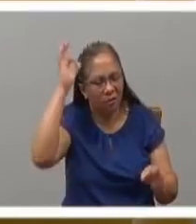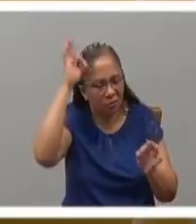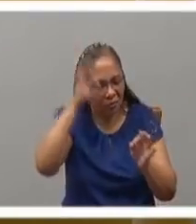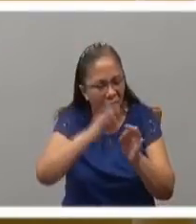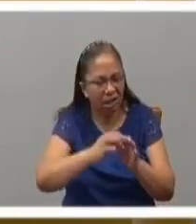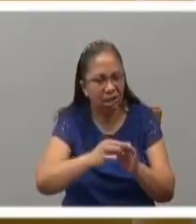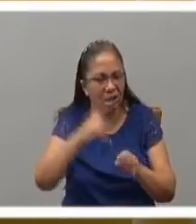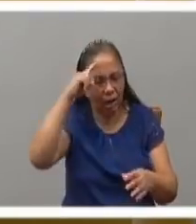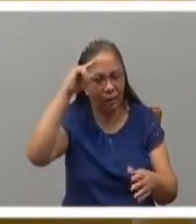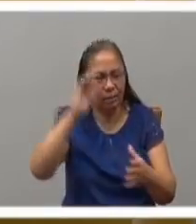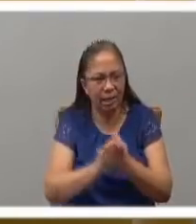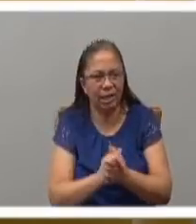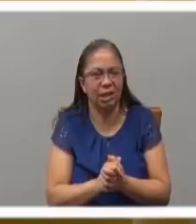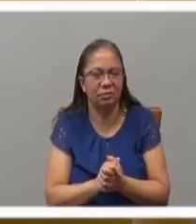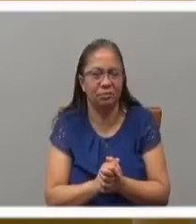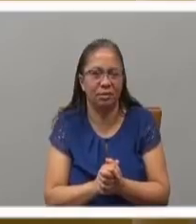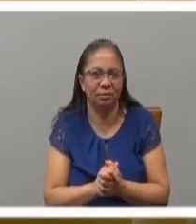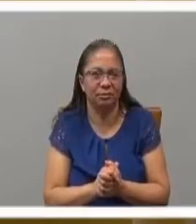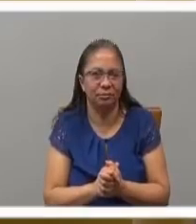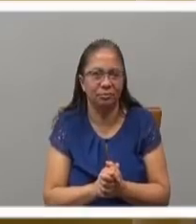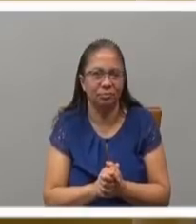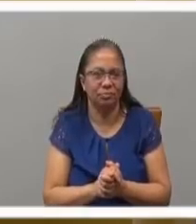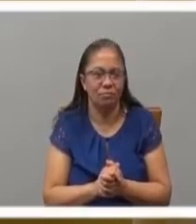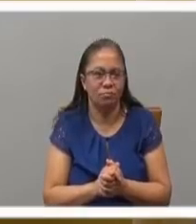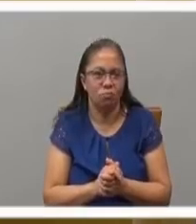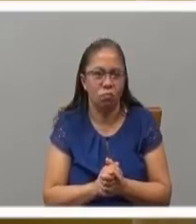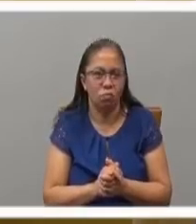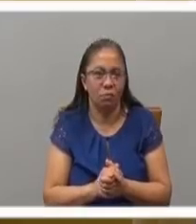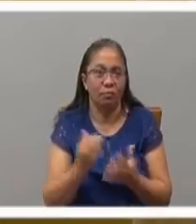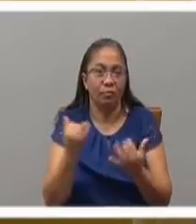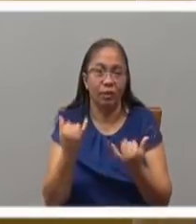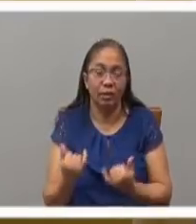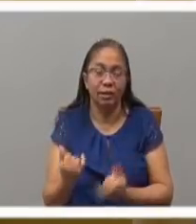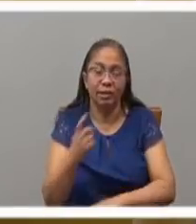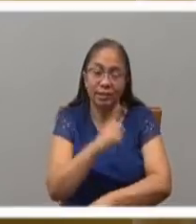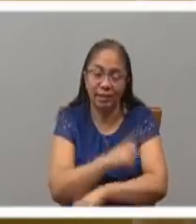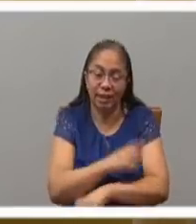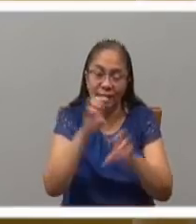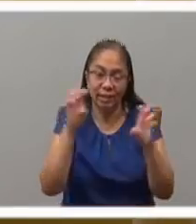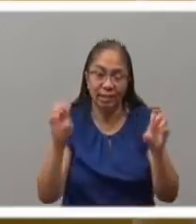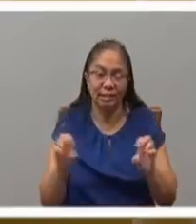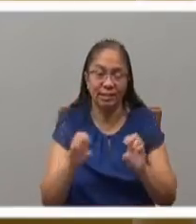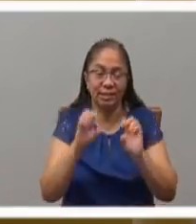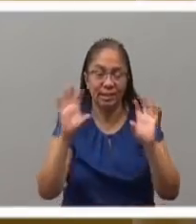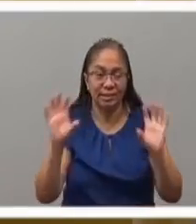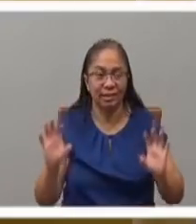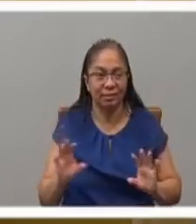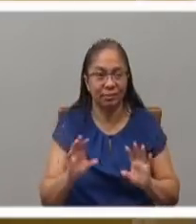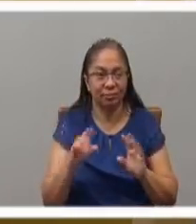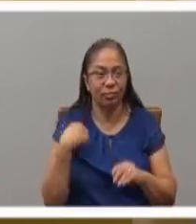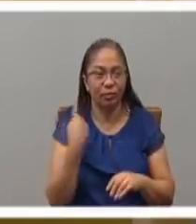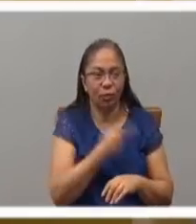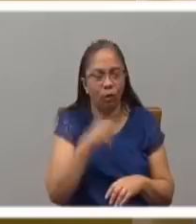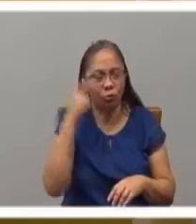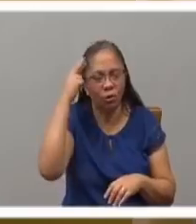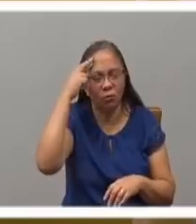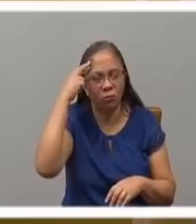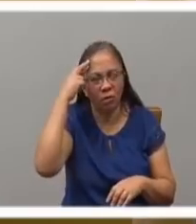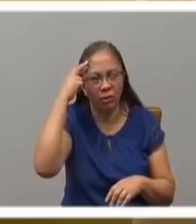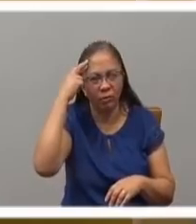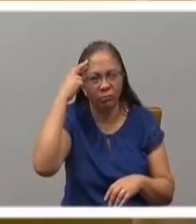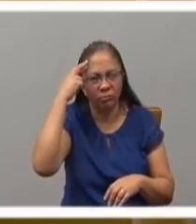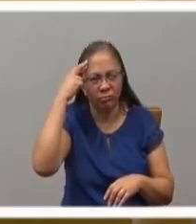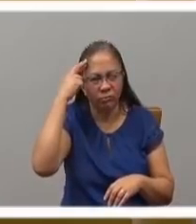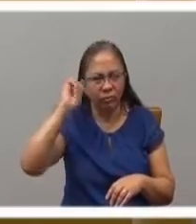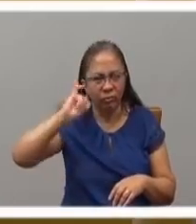believe. And so, beloved in Christ, on this Easter Sunday, as we reflect on John's